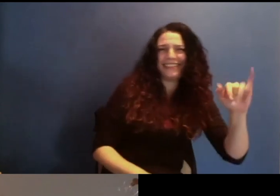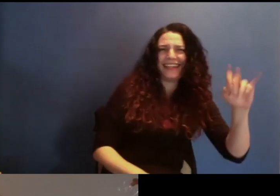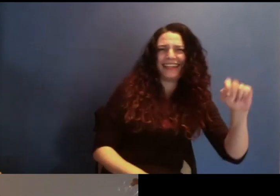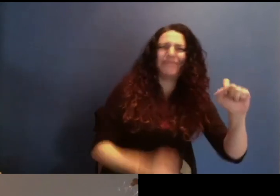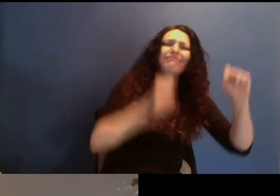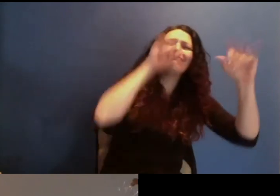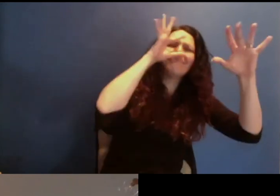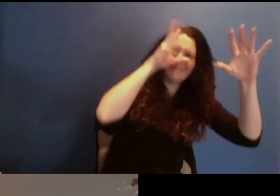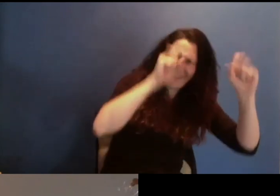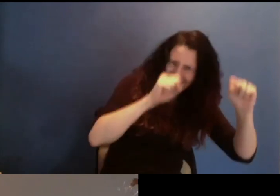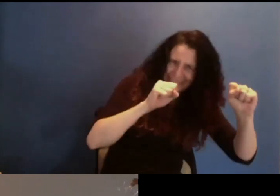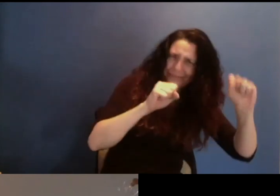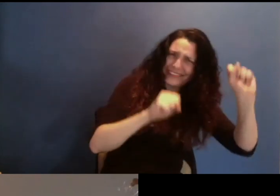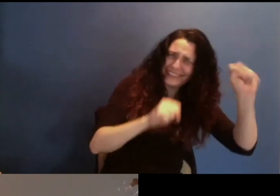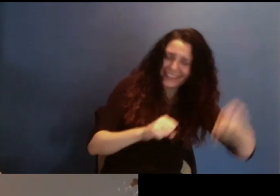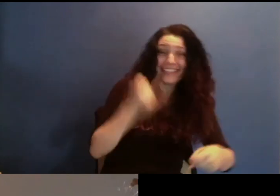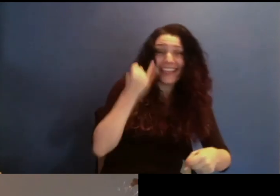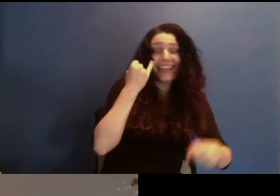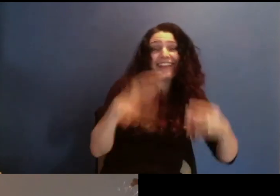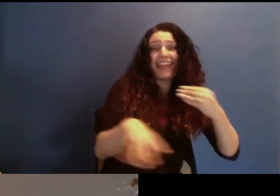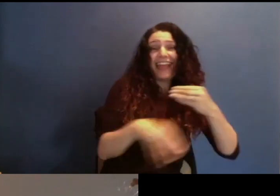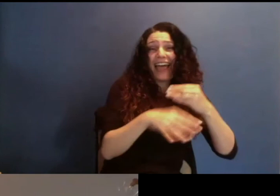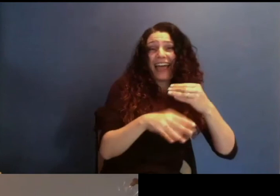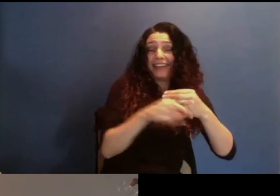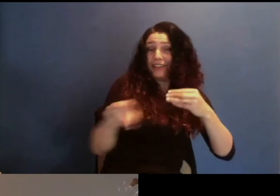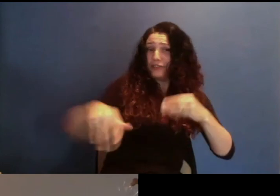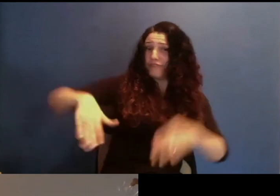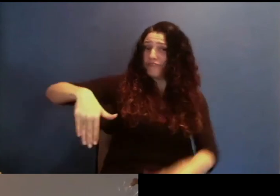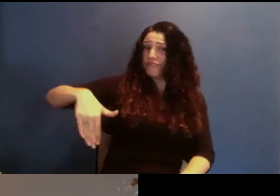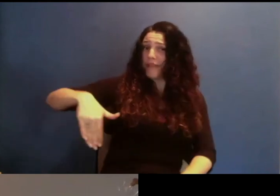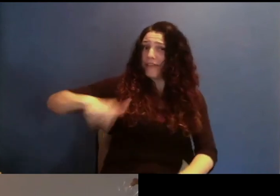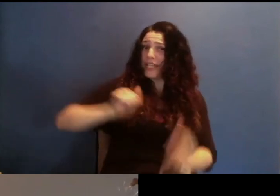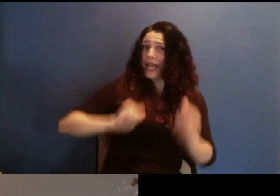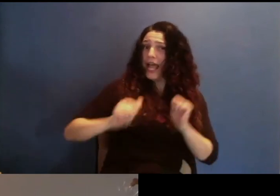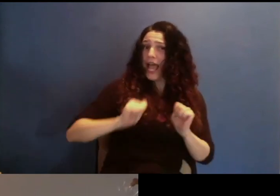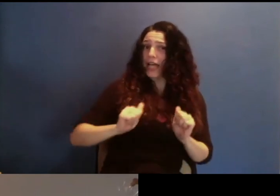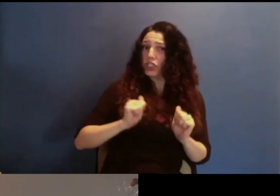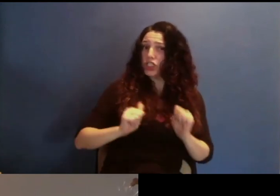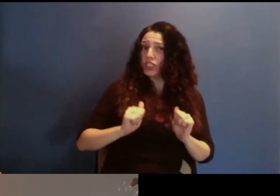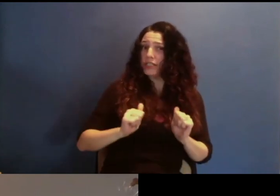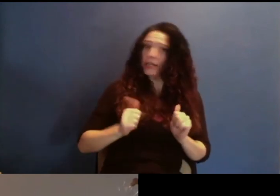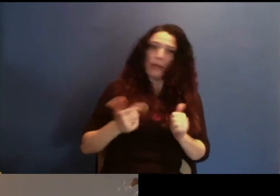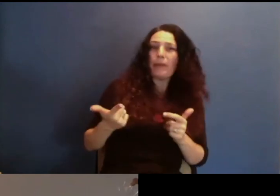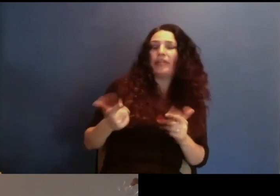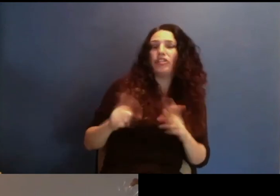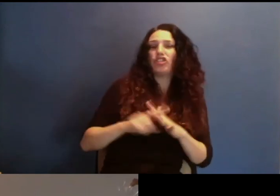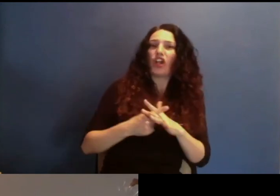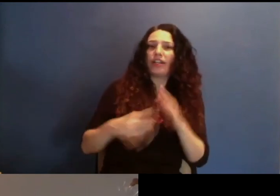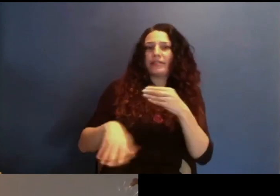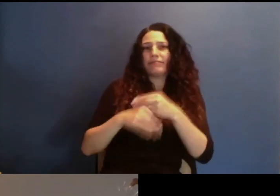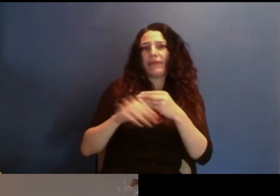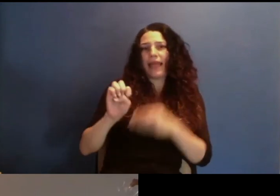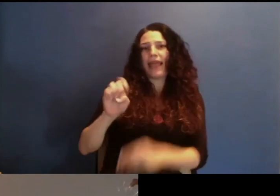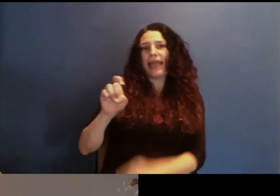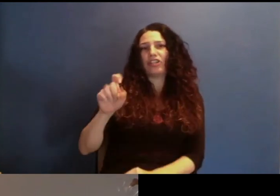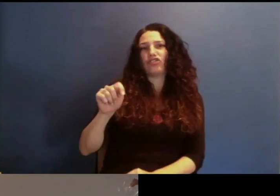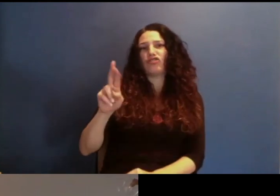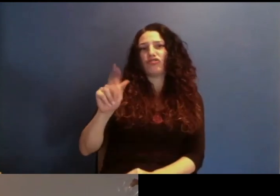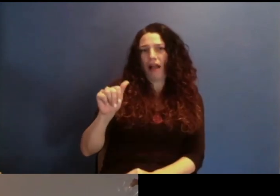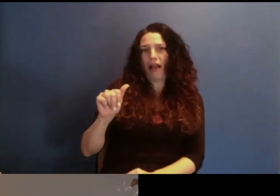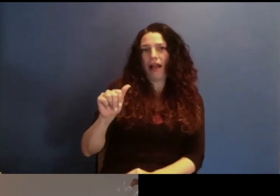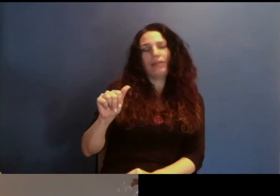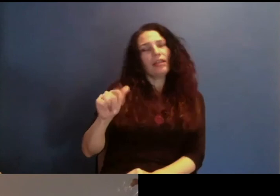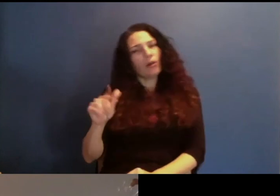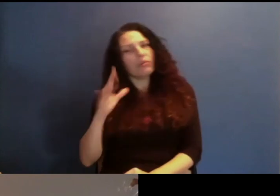I would say if you haven't acted before, start out with being an extra, get some experience of being on set and